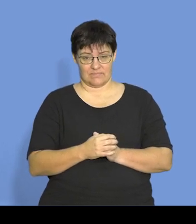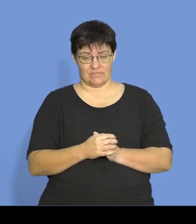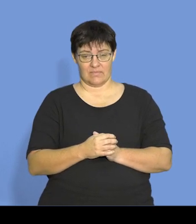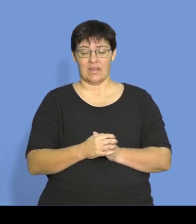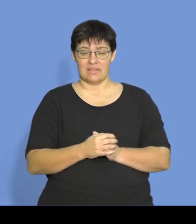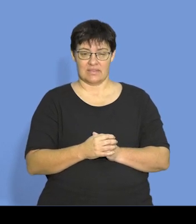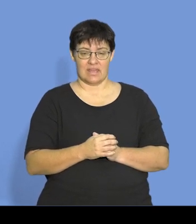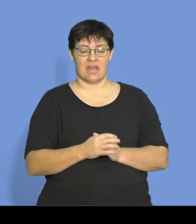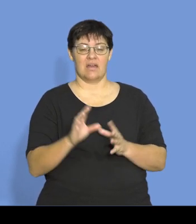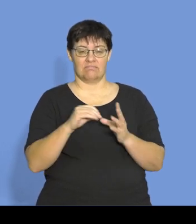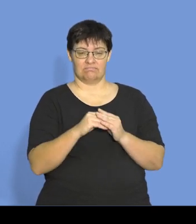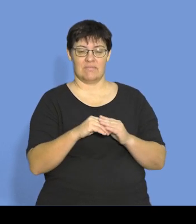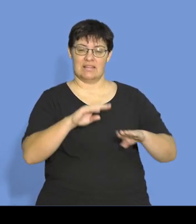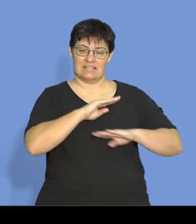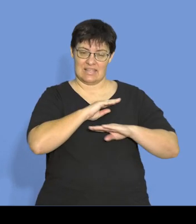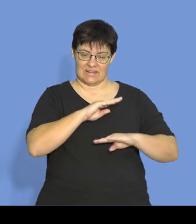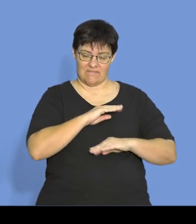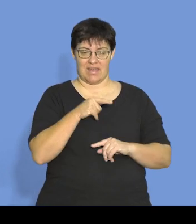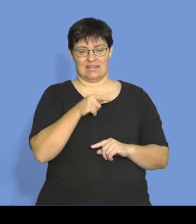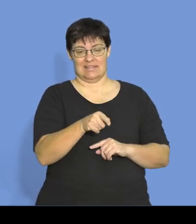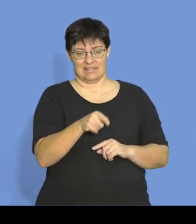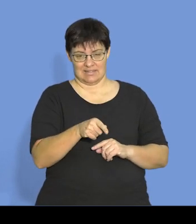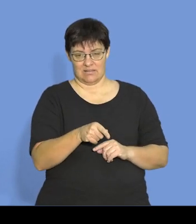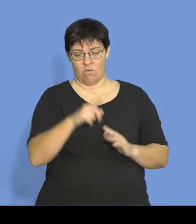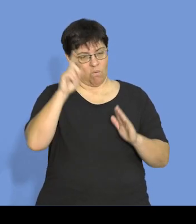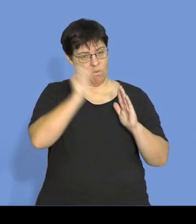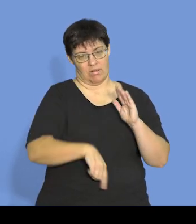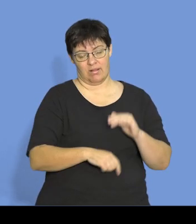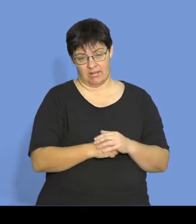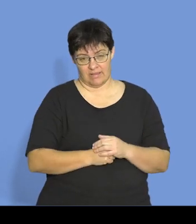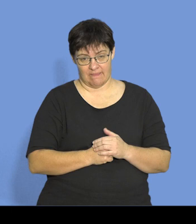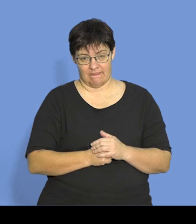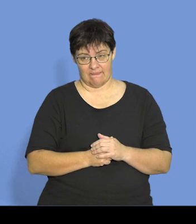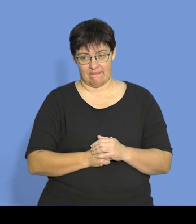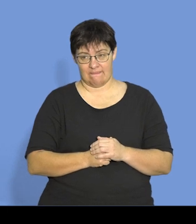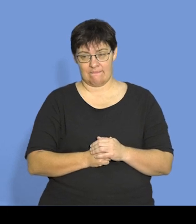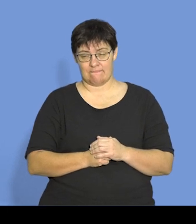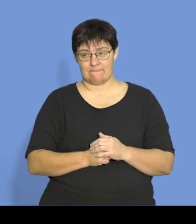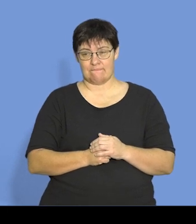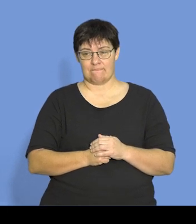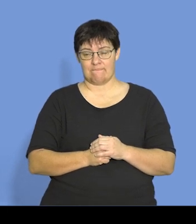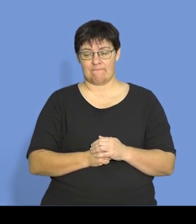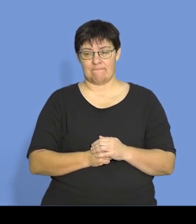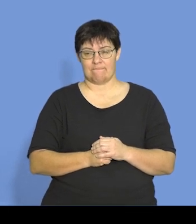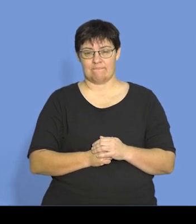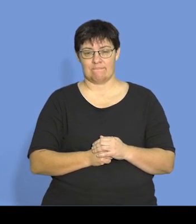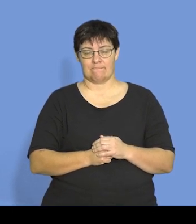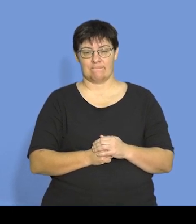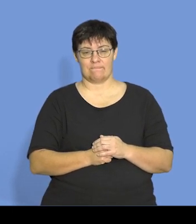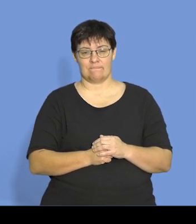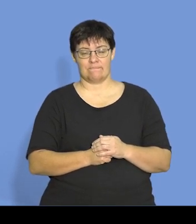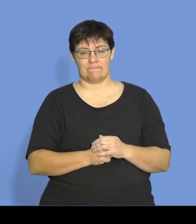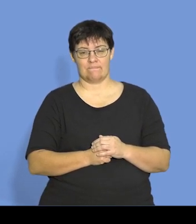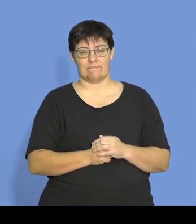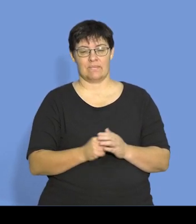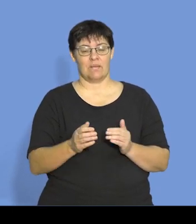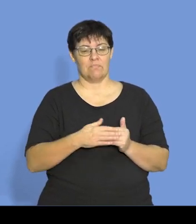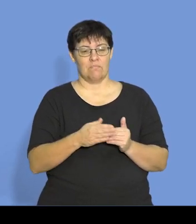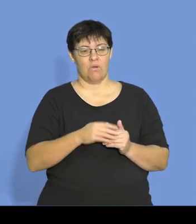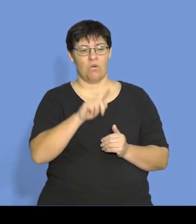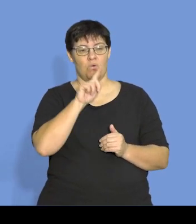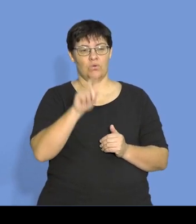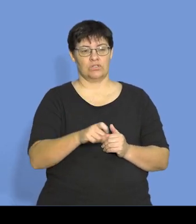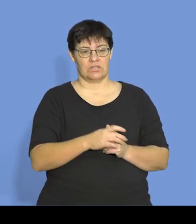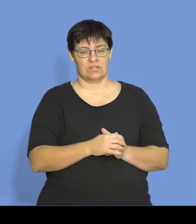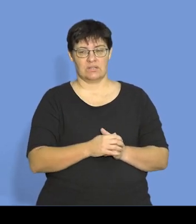that's all the values that will satisfy this condition that I have here. And then